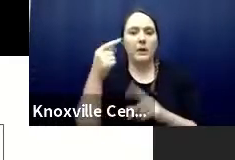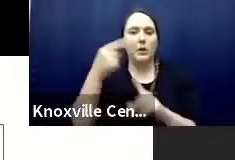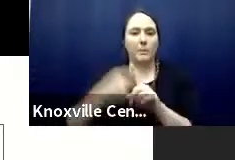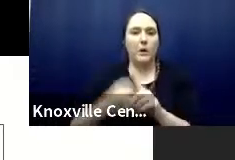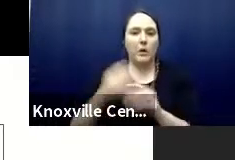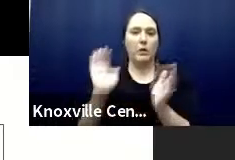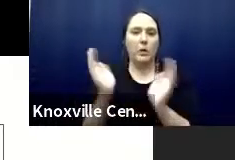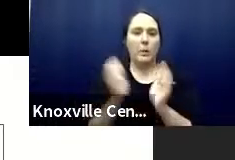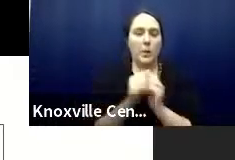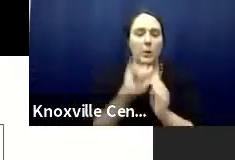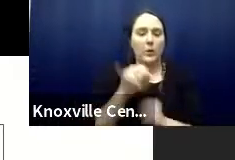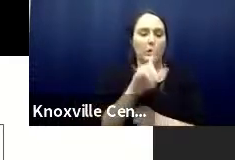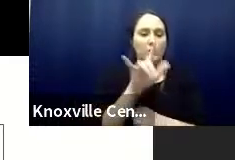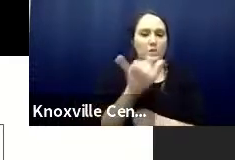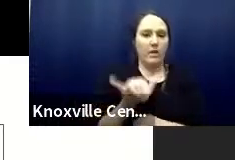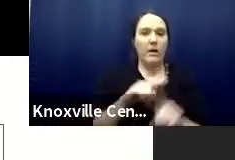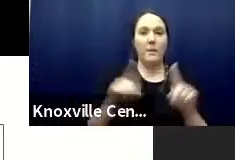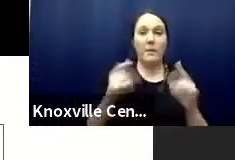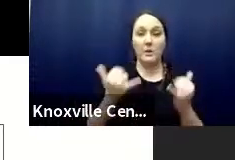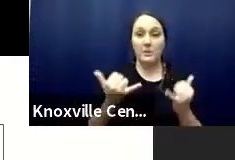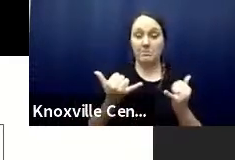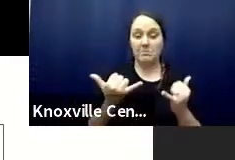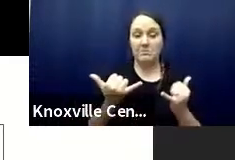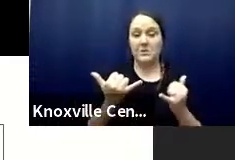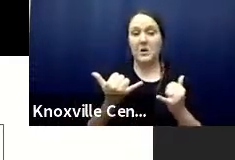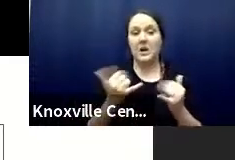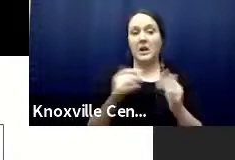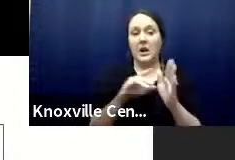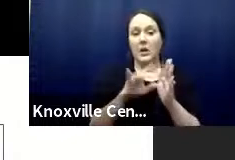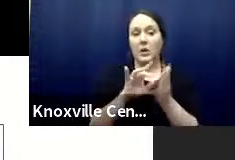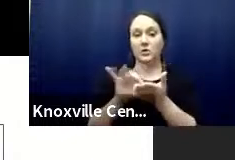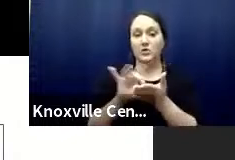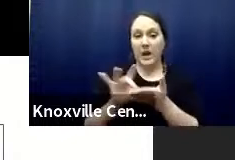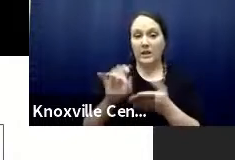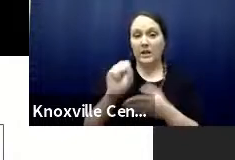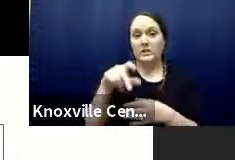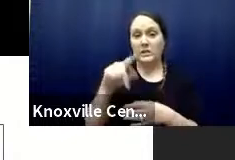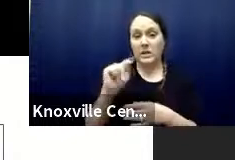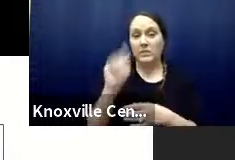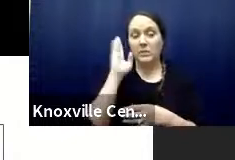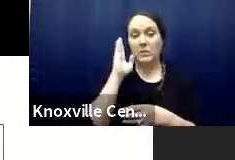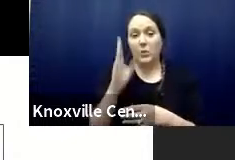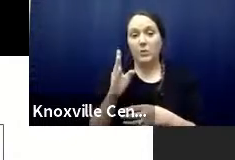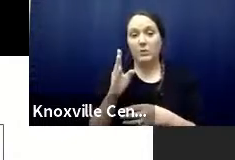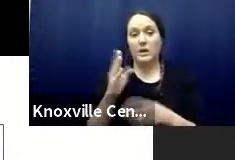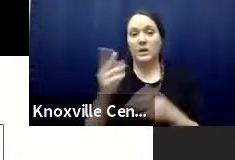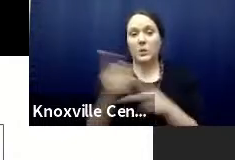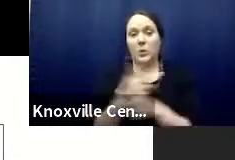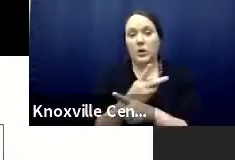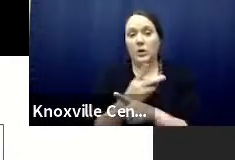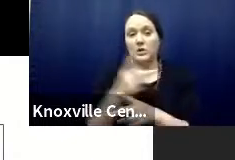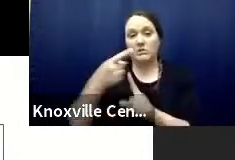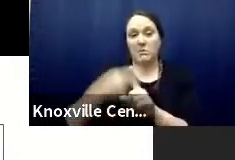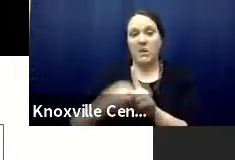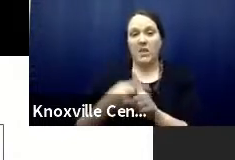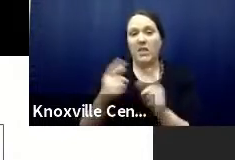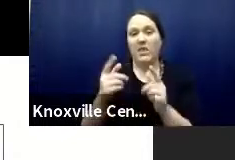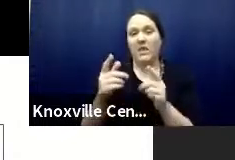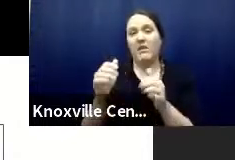July. But at the current time, tracking that September would potentially be a worse month than